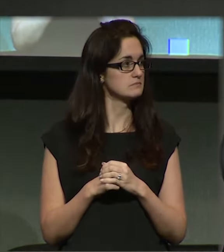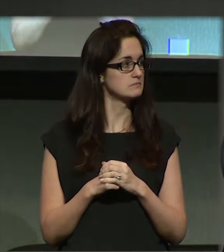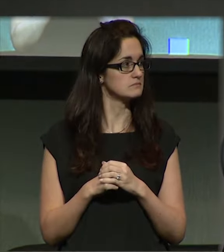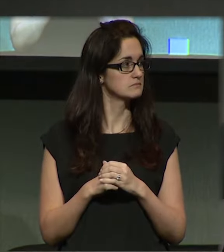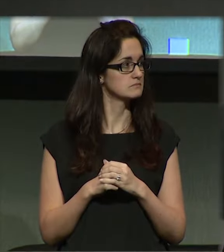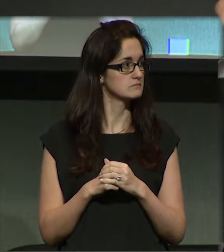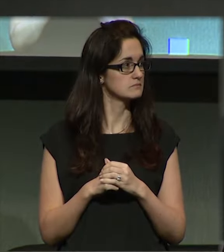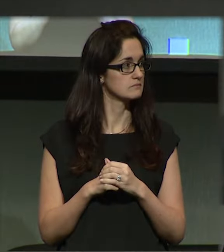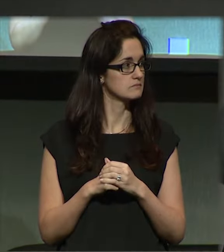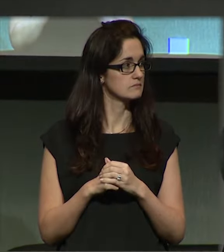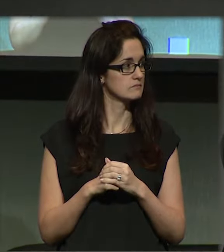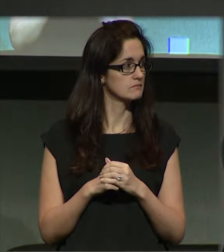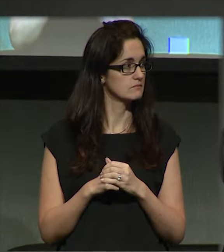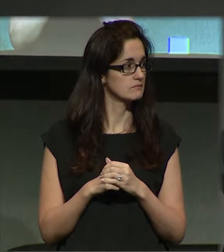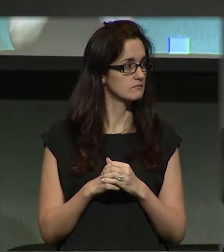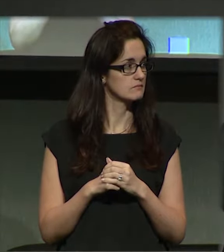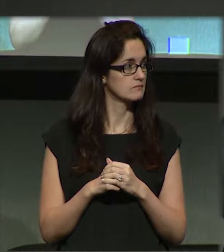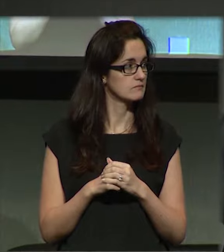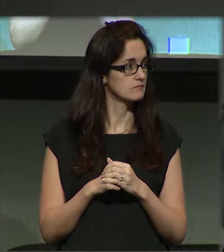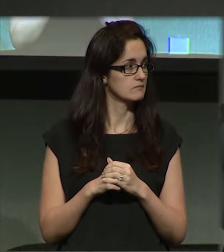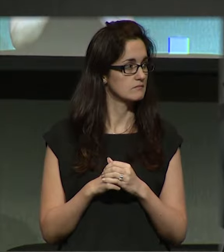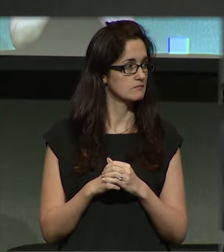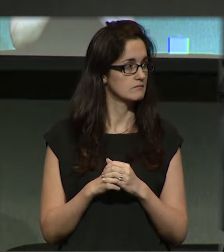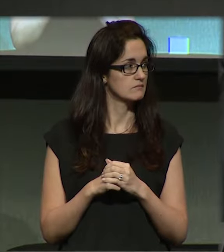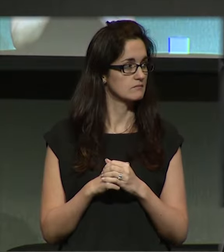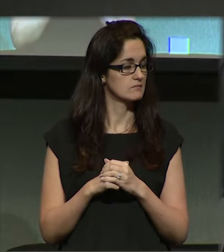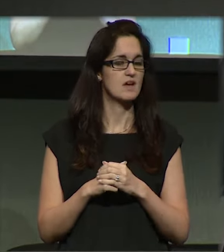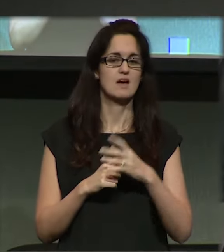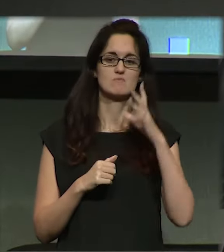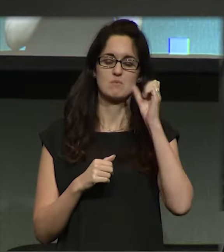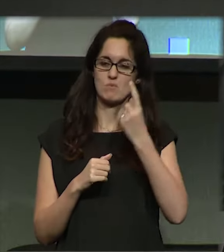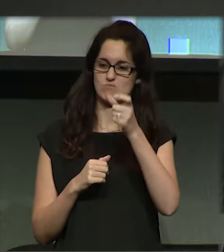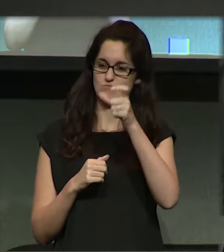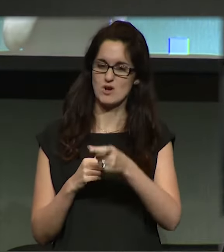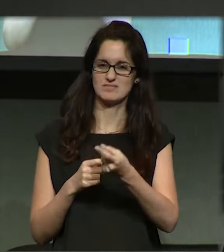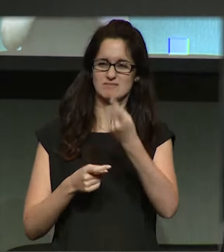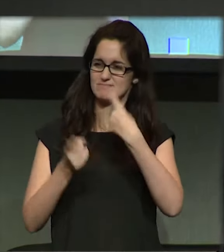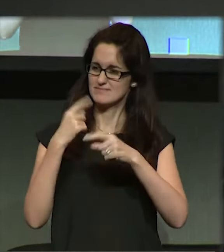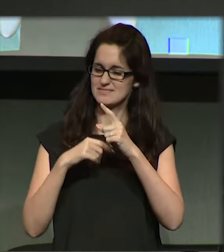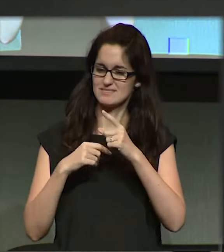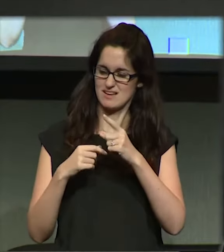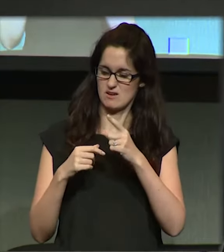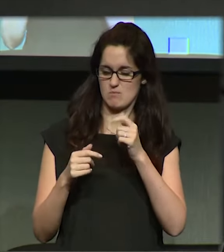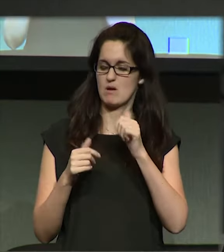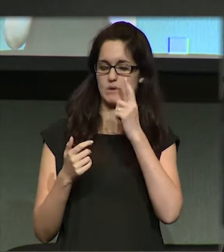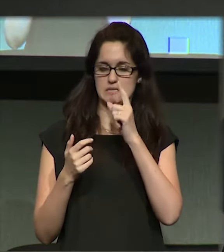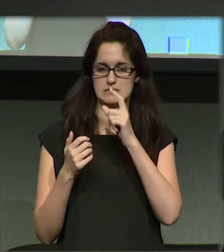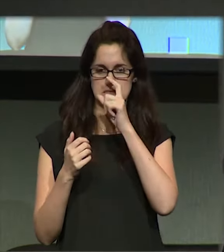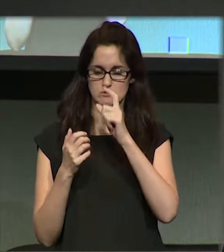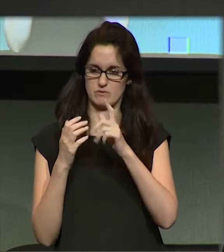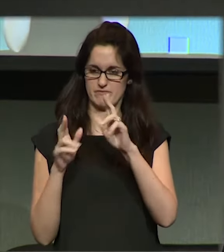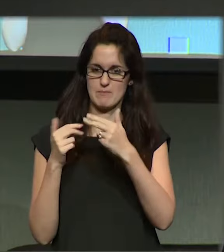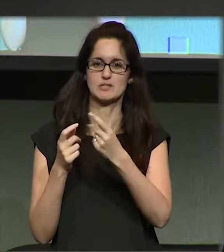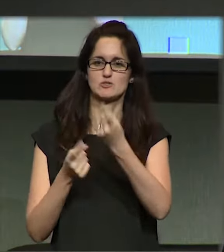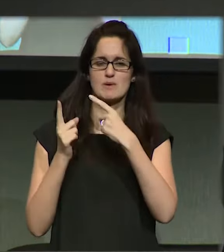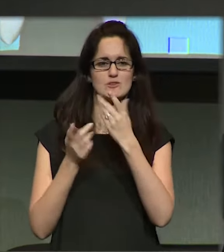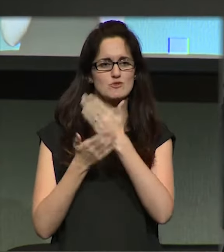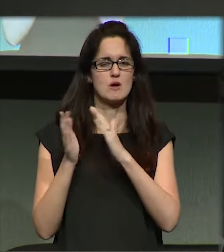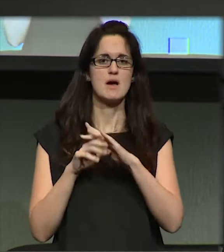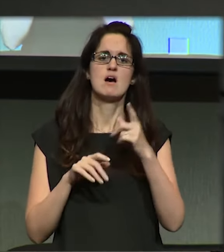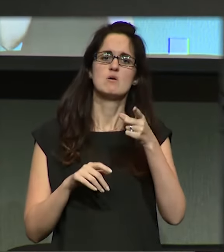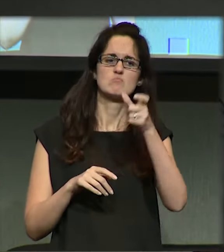tomorrow I'm going to bring a big bathtub and I'll wash these Aboriginal kids because they stink. And you sit and you think about